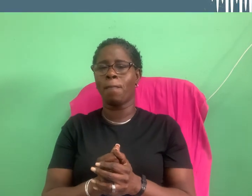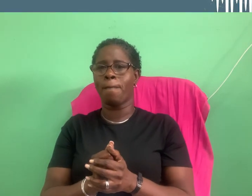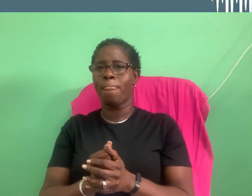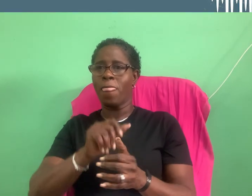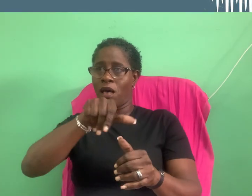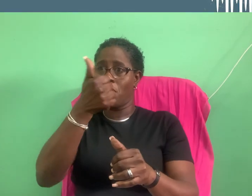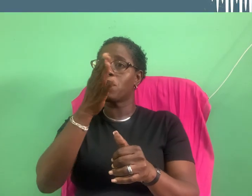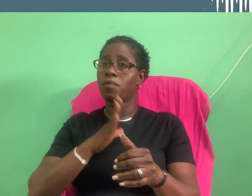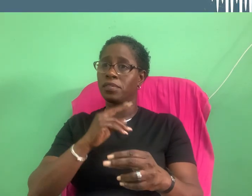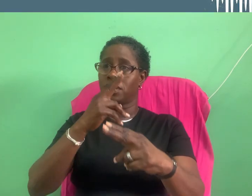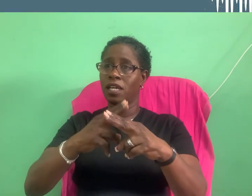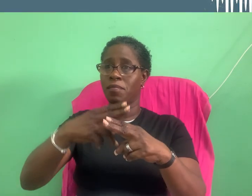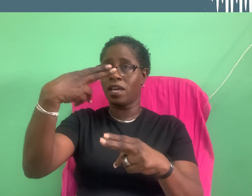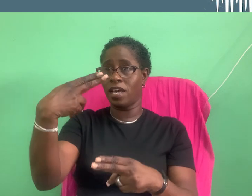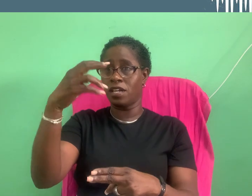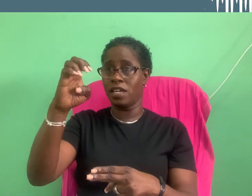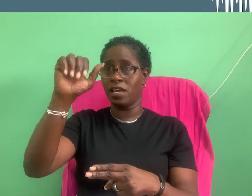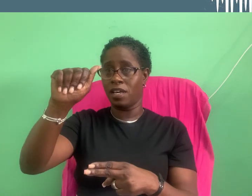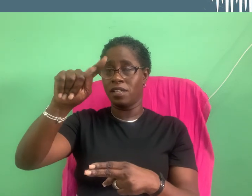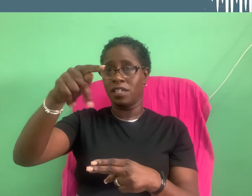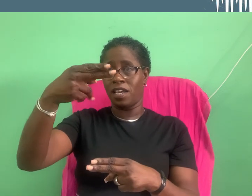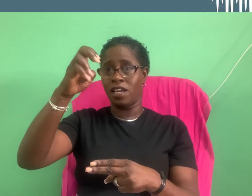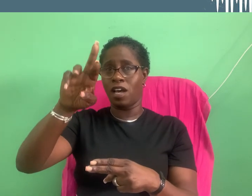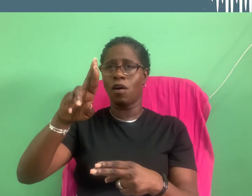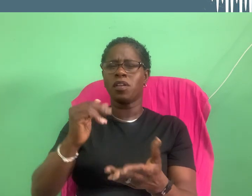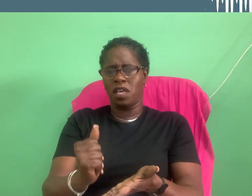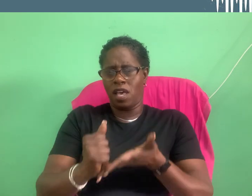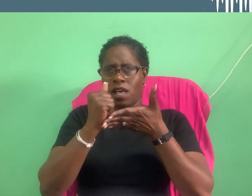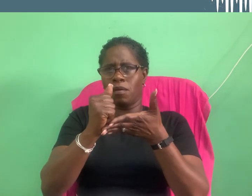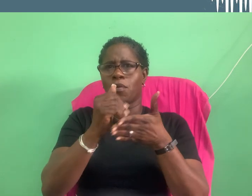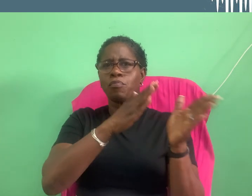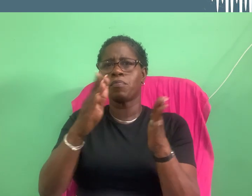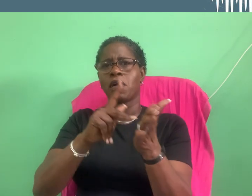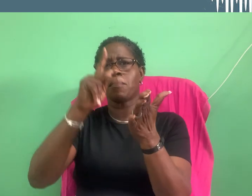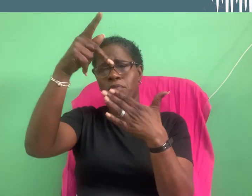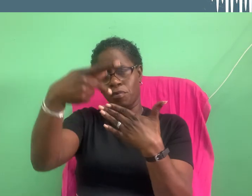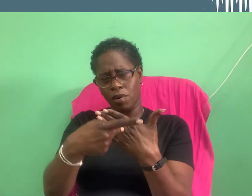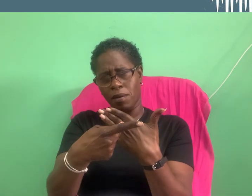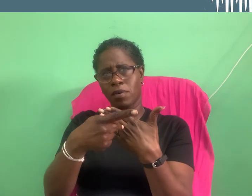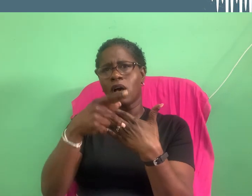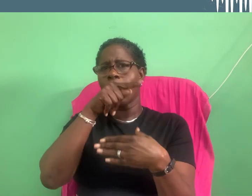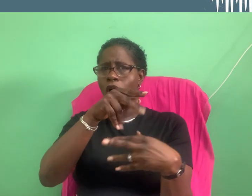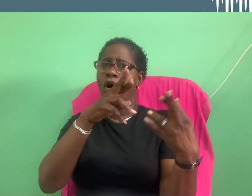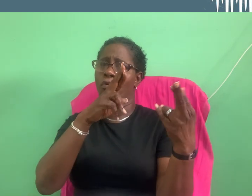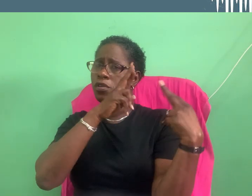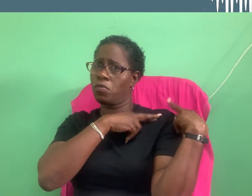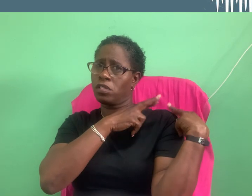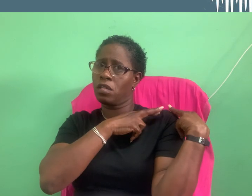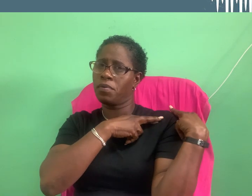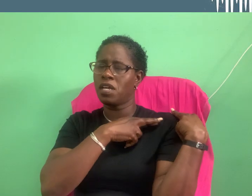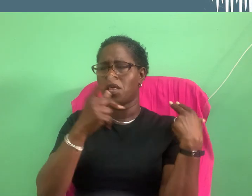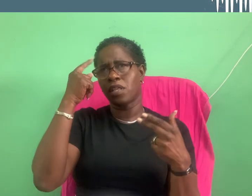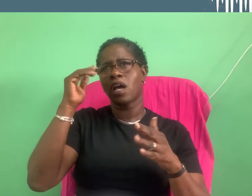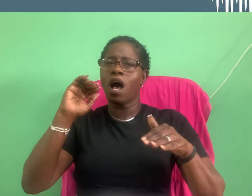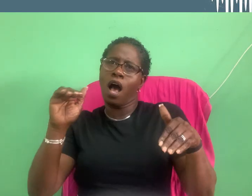My name is Heather Moga, and I'm the Director of Program Development with Red Oak here in Austin. This means I think about the how of accomplishing